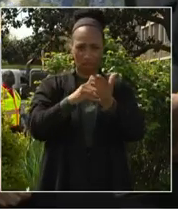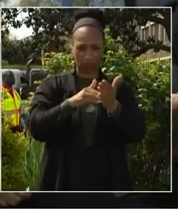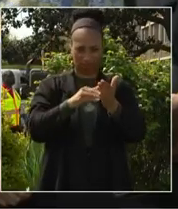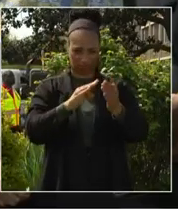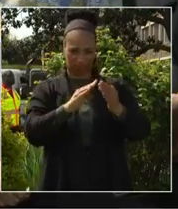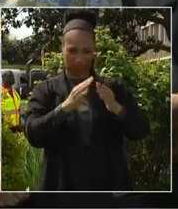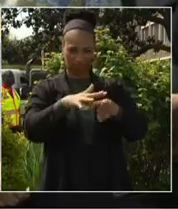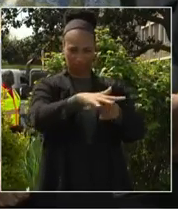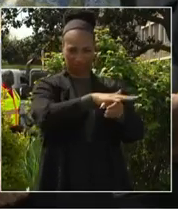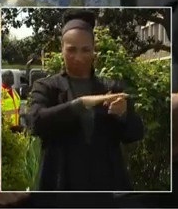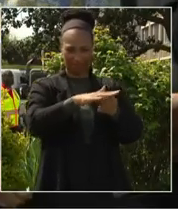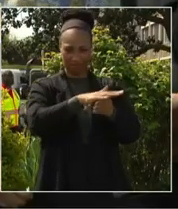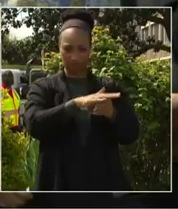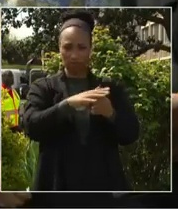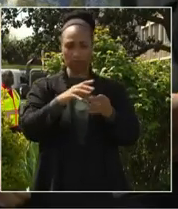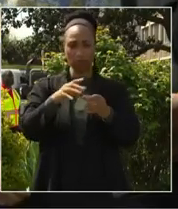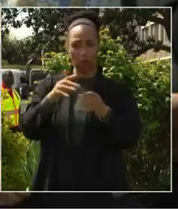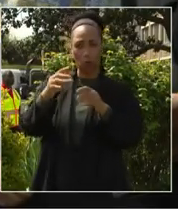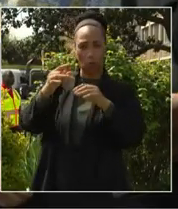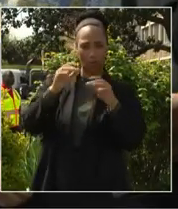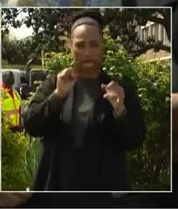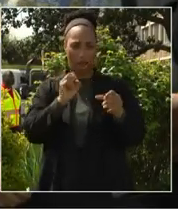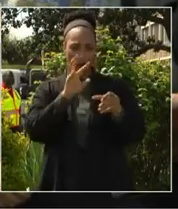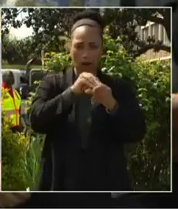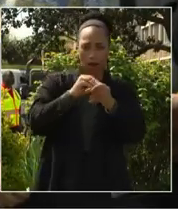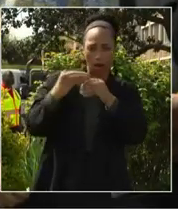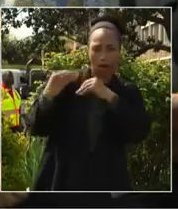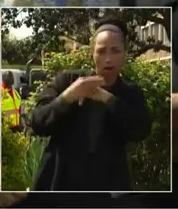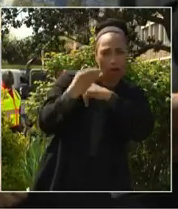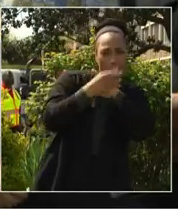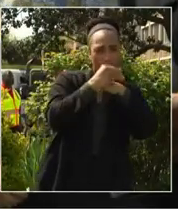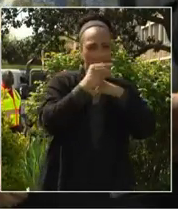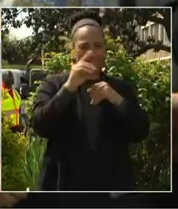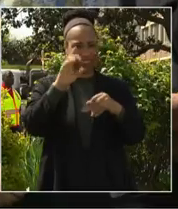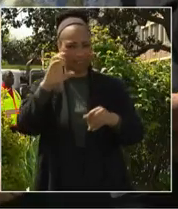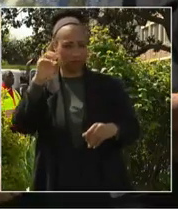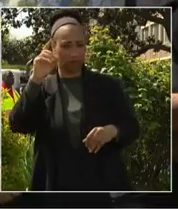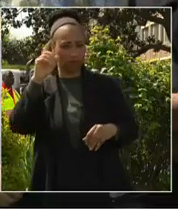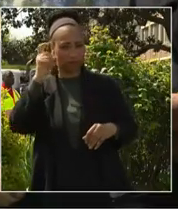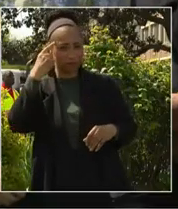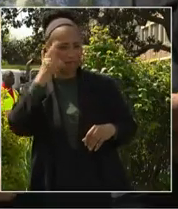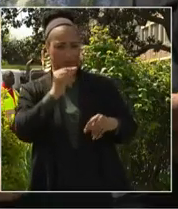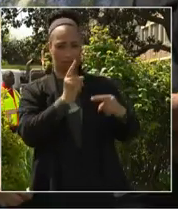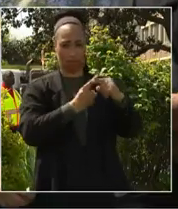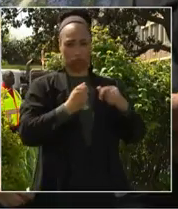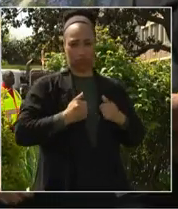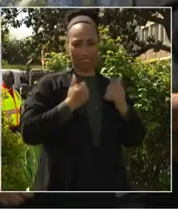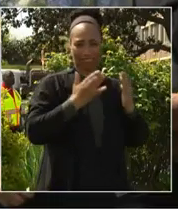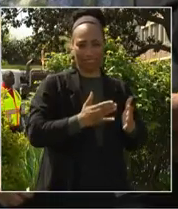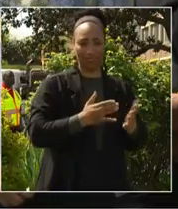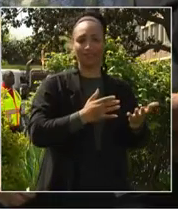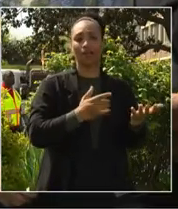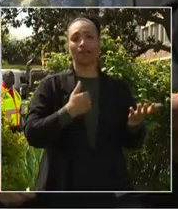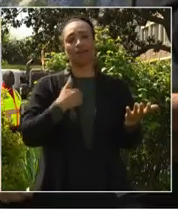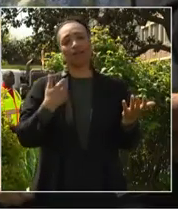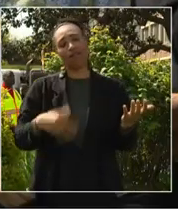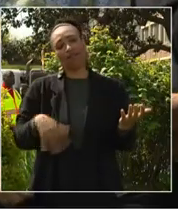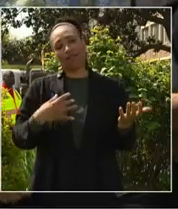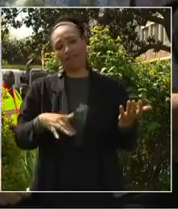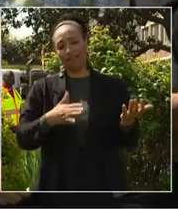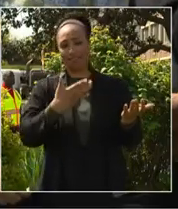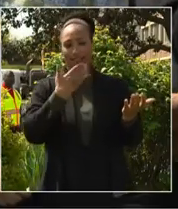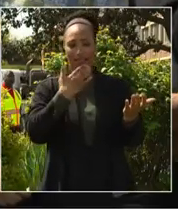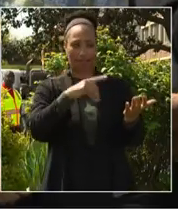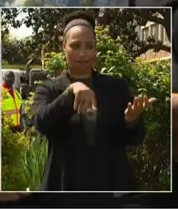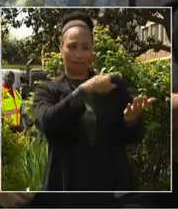DC government on how to best serve all of our neighborhoods. So we're very grateful for our ANCs and the role